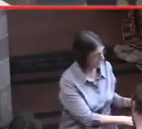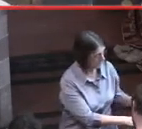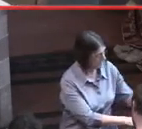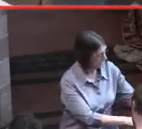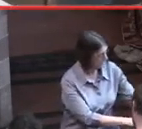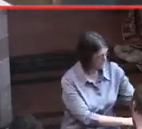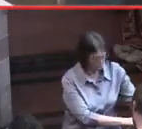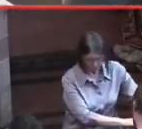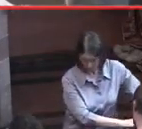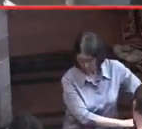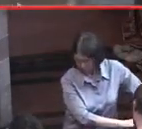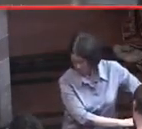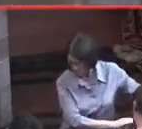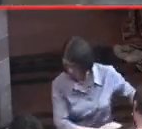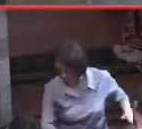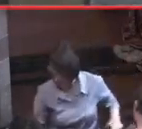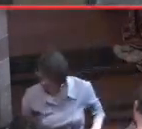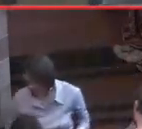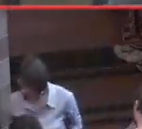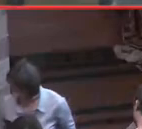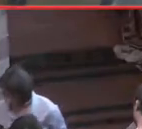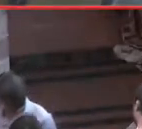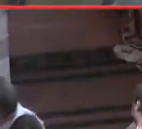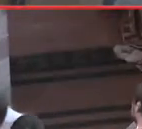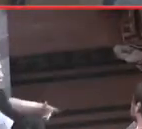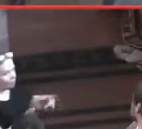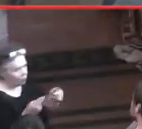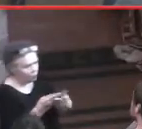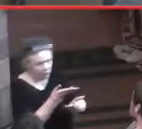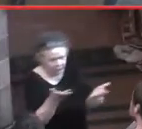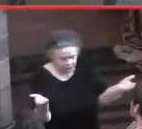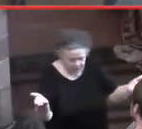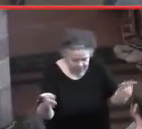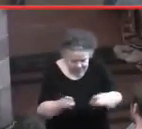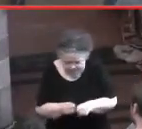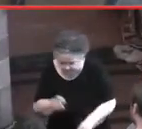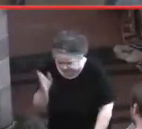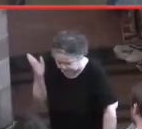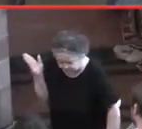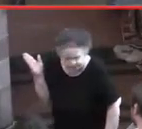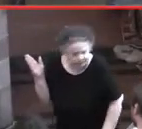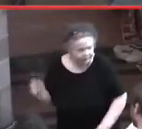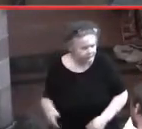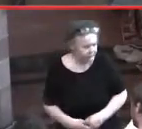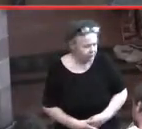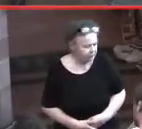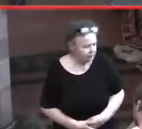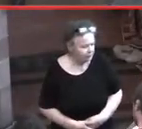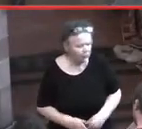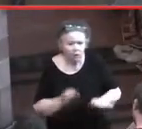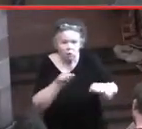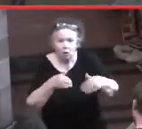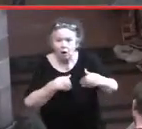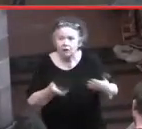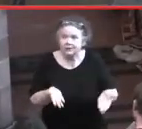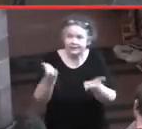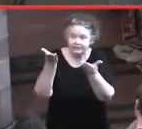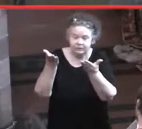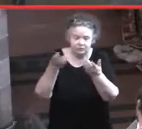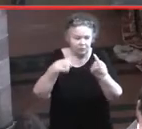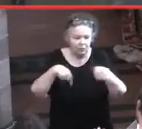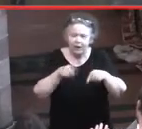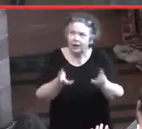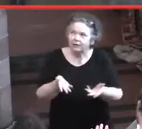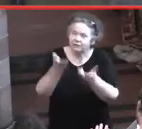Lord be with you. And also Lift up your